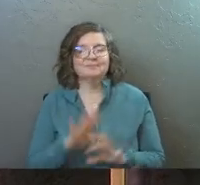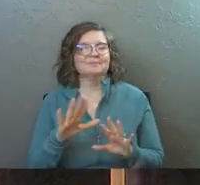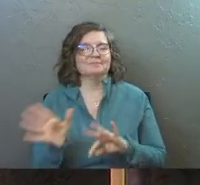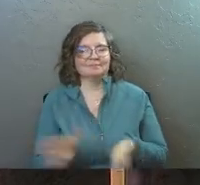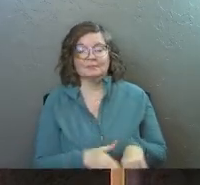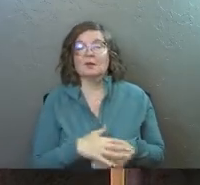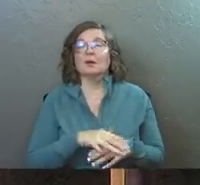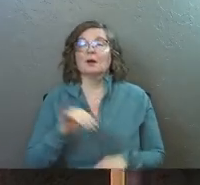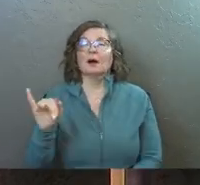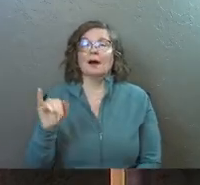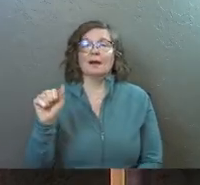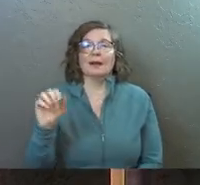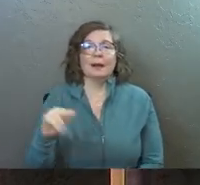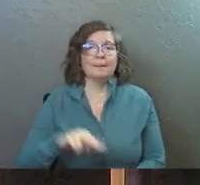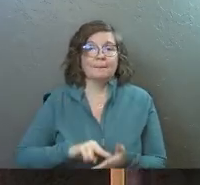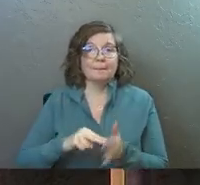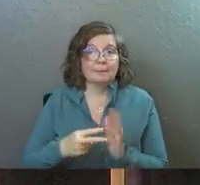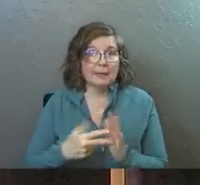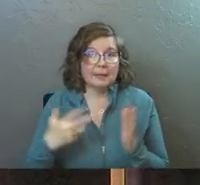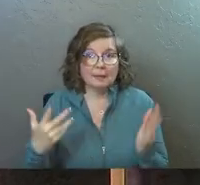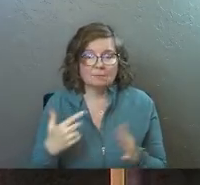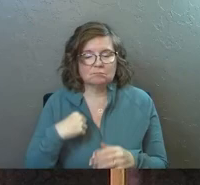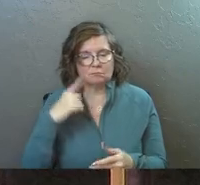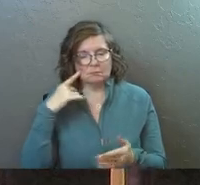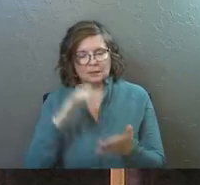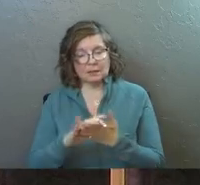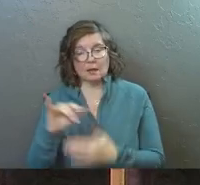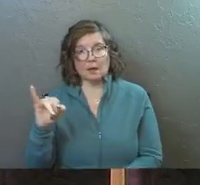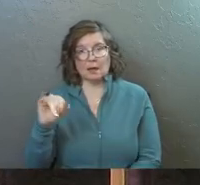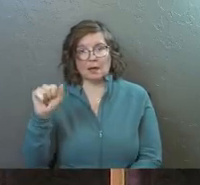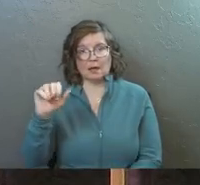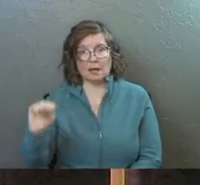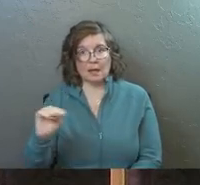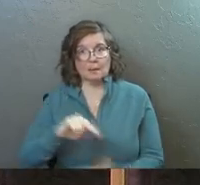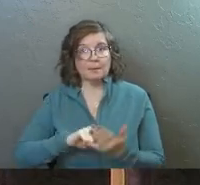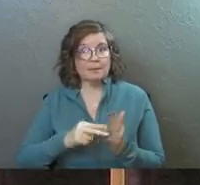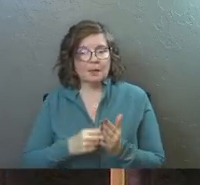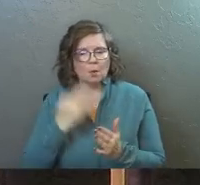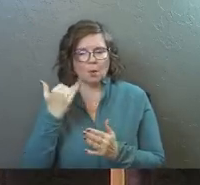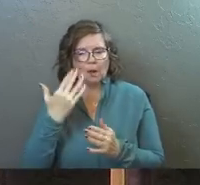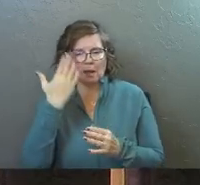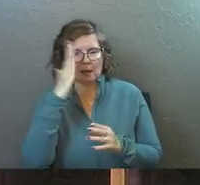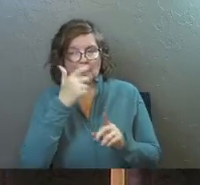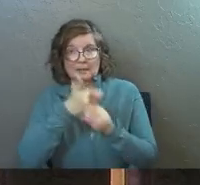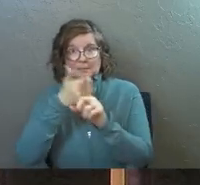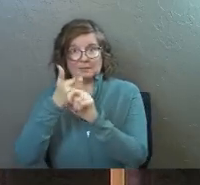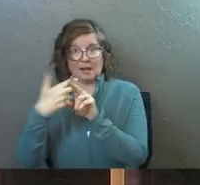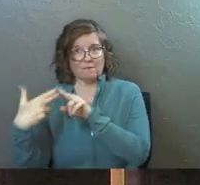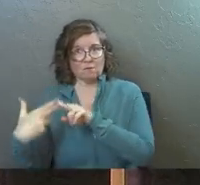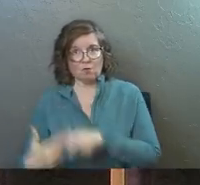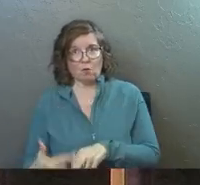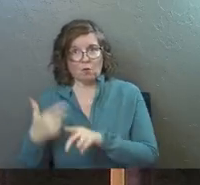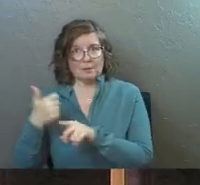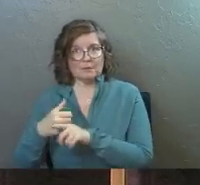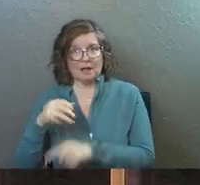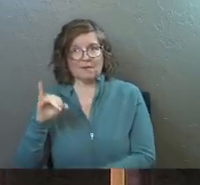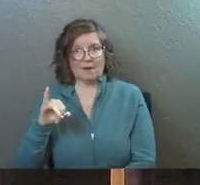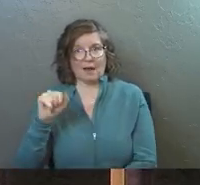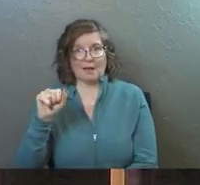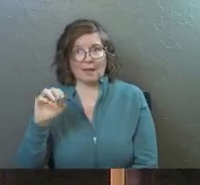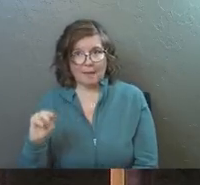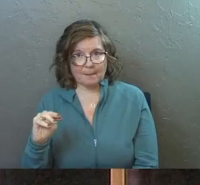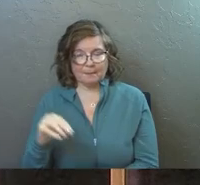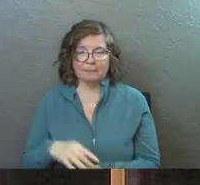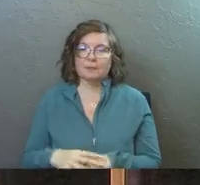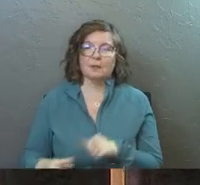what does the I am mean? Here's what I believe the I am means. Why did God call himself the I am? The very